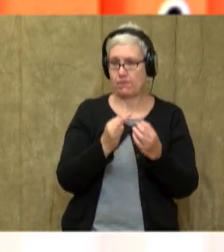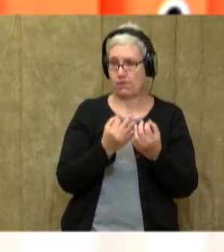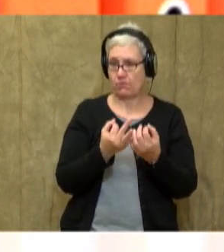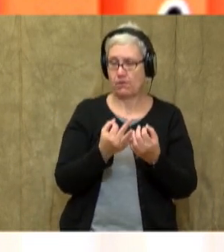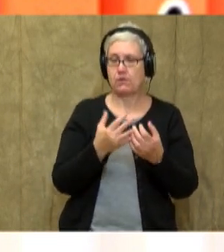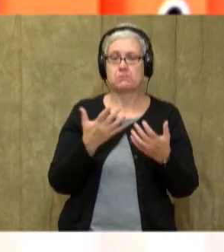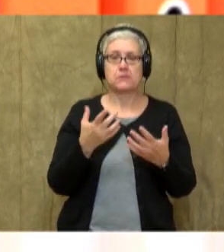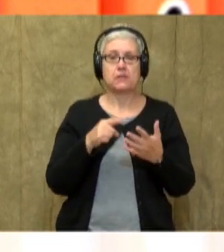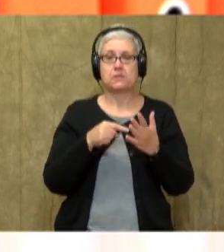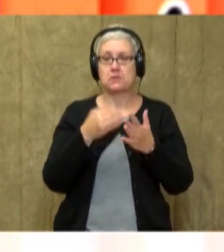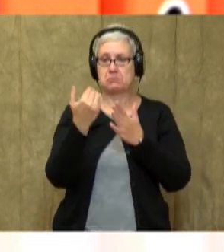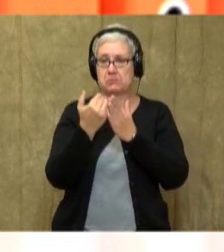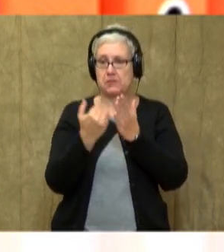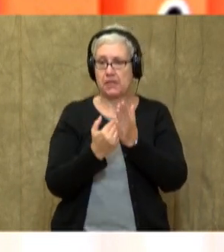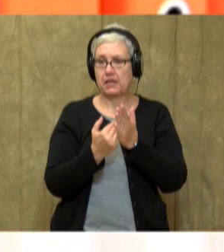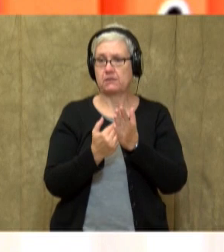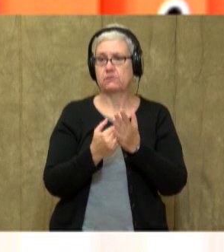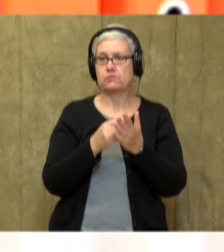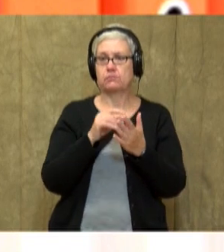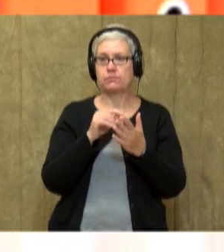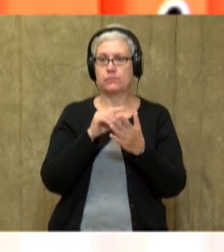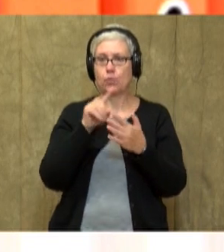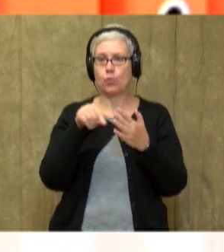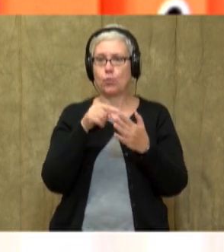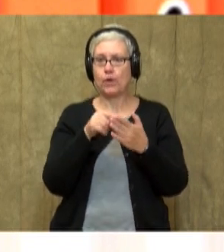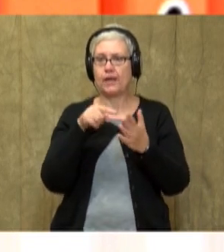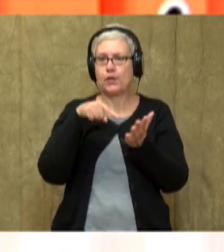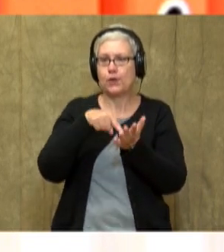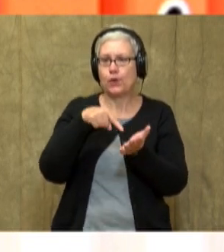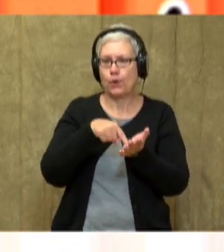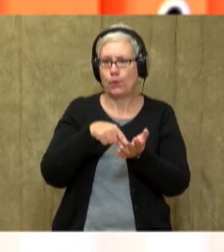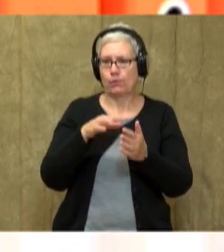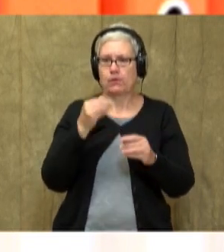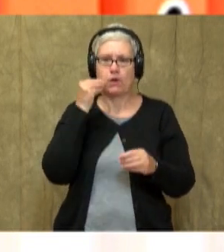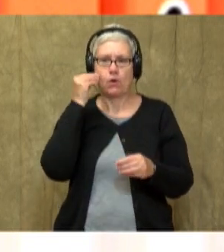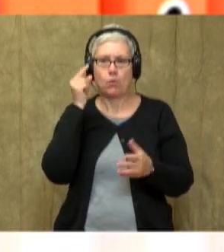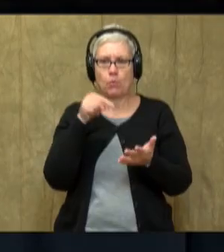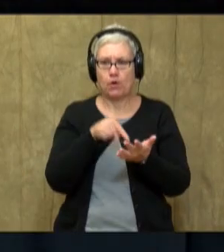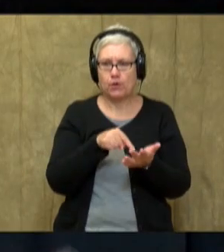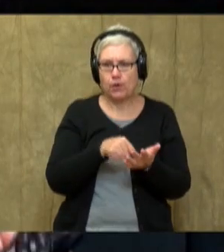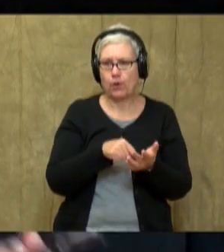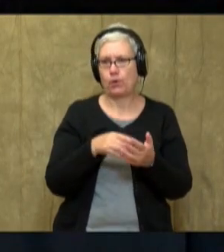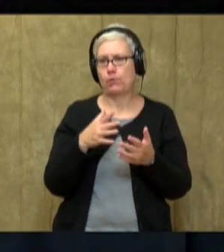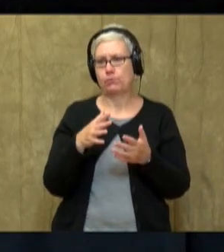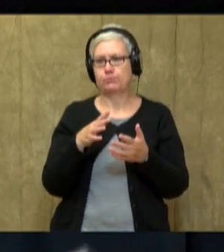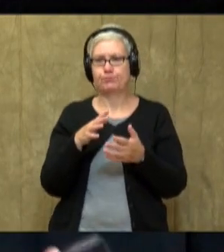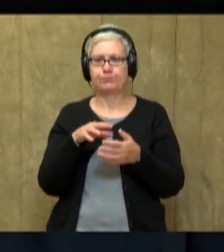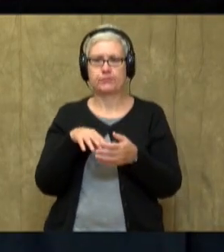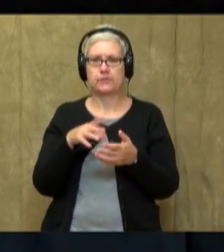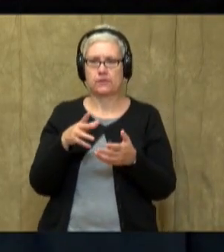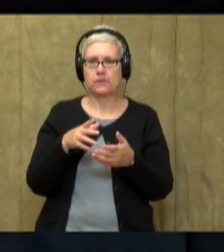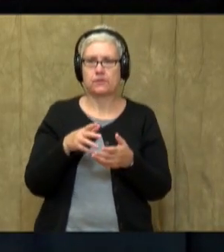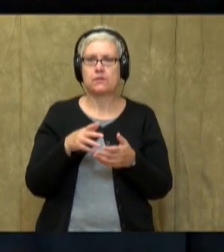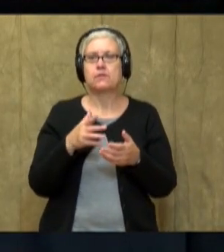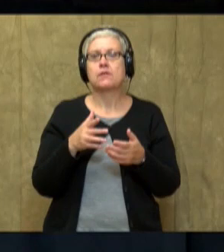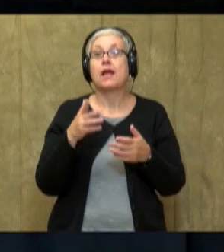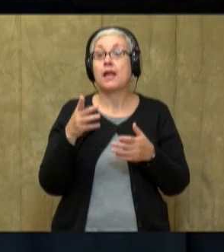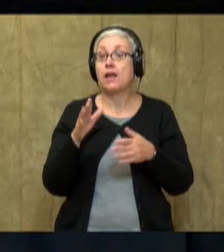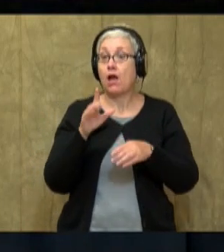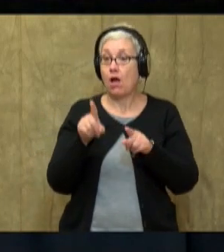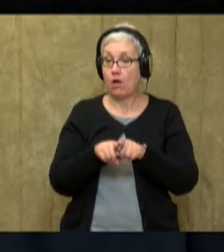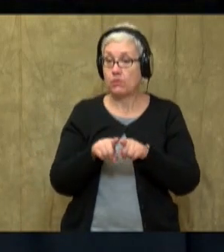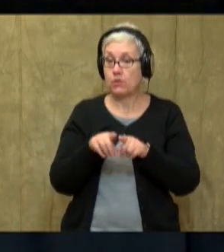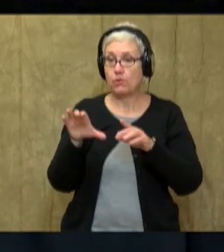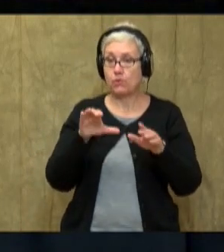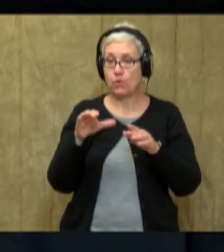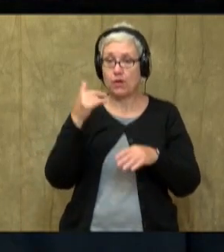are, you like to use the digital calendars. And that's fine as well, because oftentimes it'll send you a ping or a reminder to your phone.